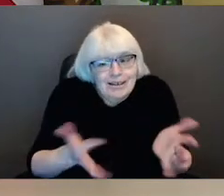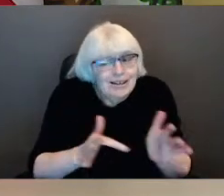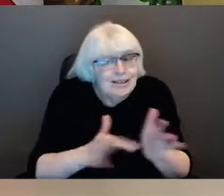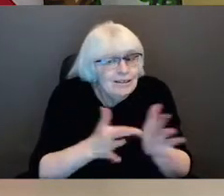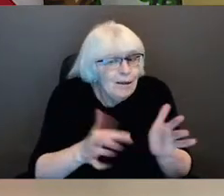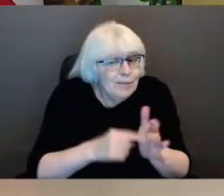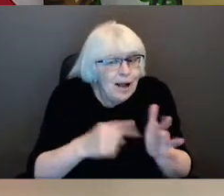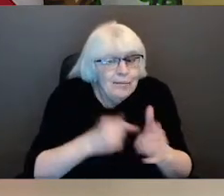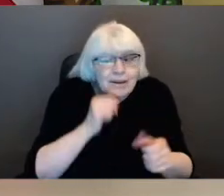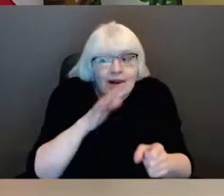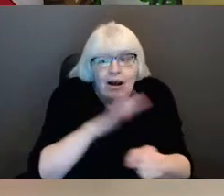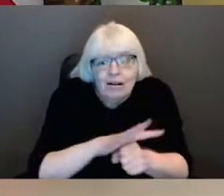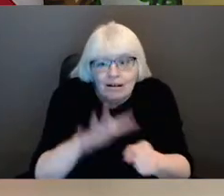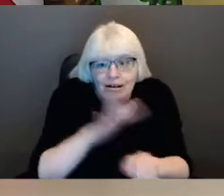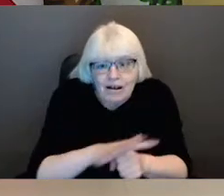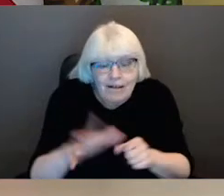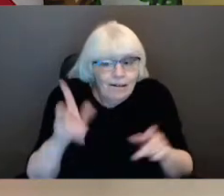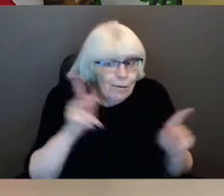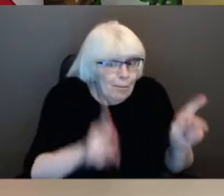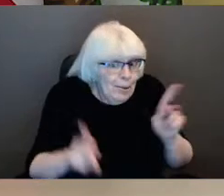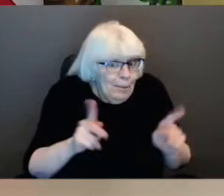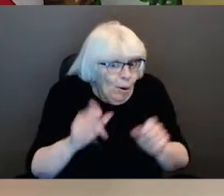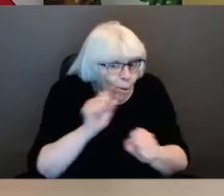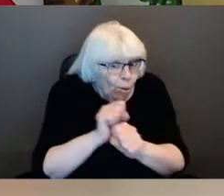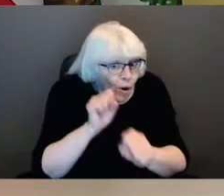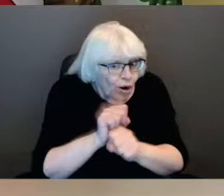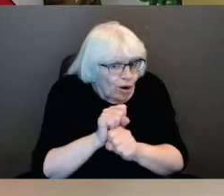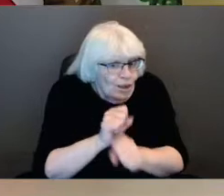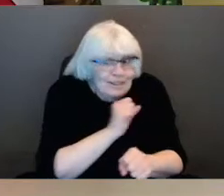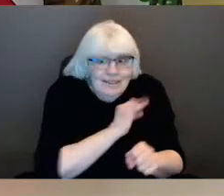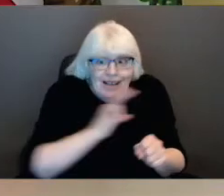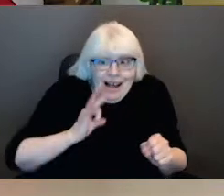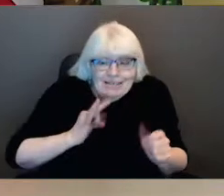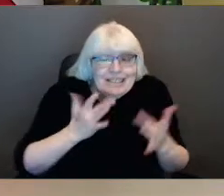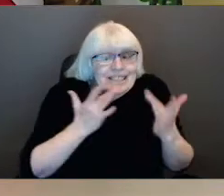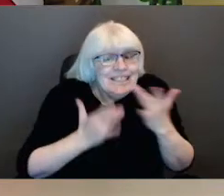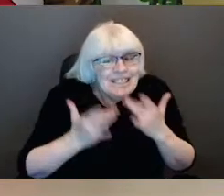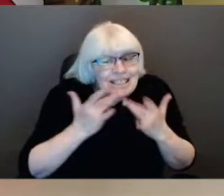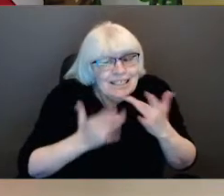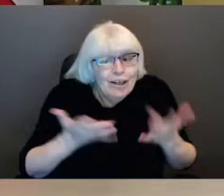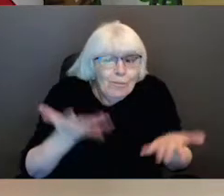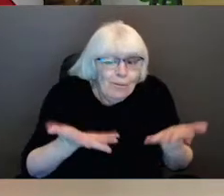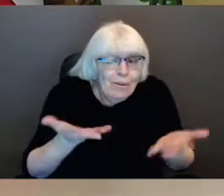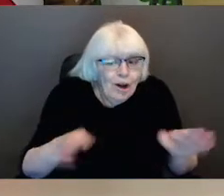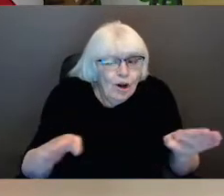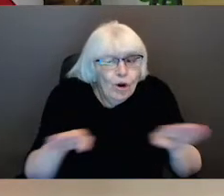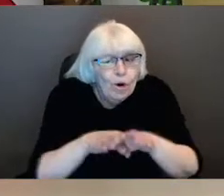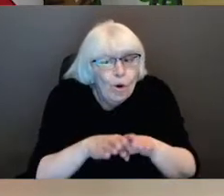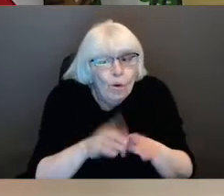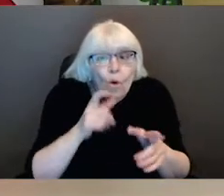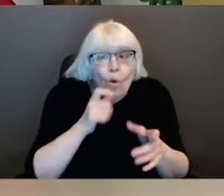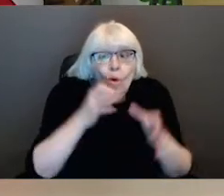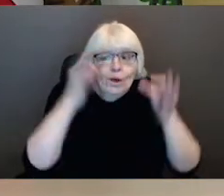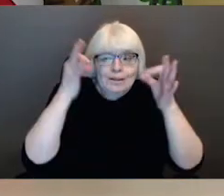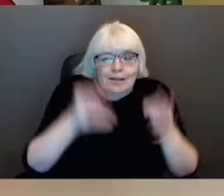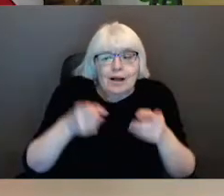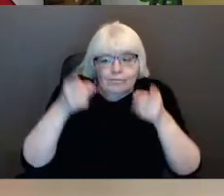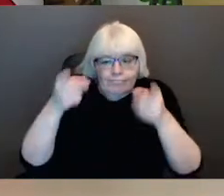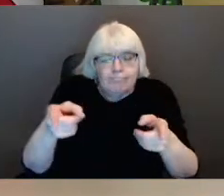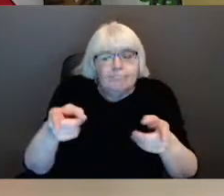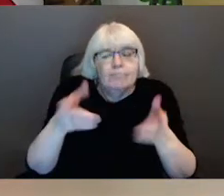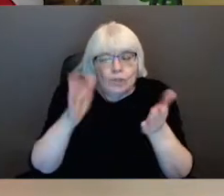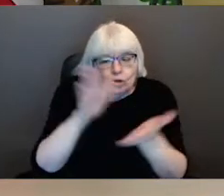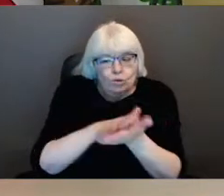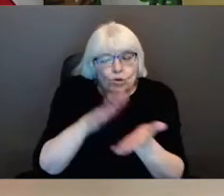constraints, so that really would be a decision of the school system on their own and the public schools branch. So it'll be a